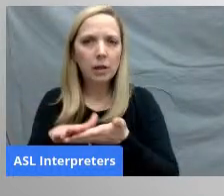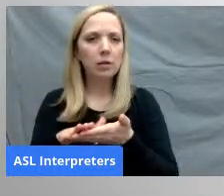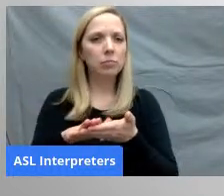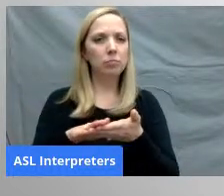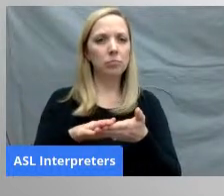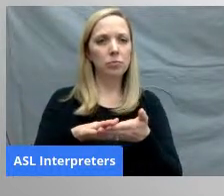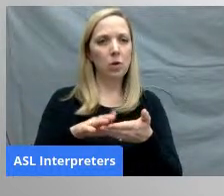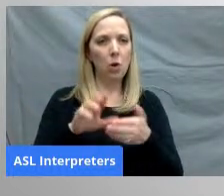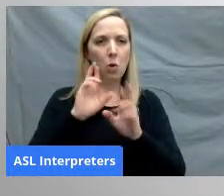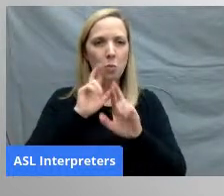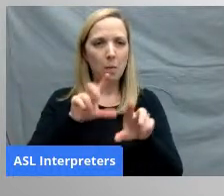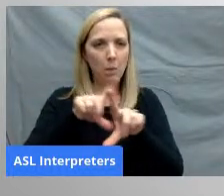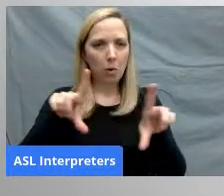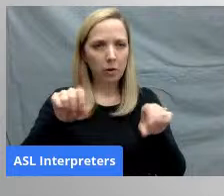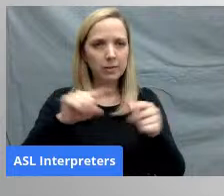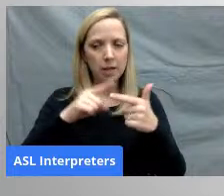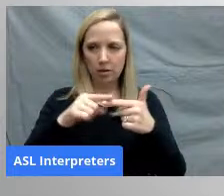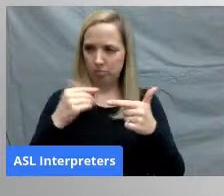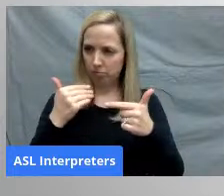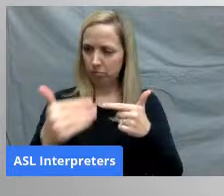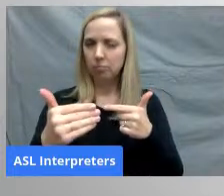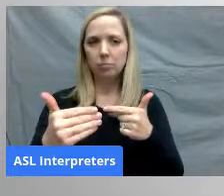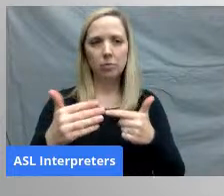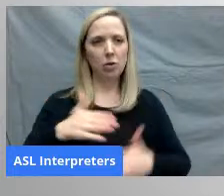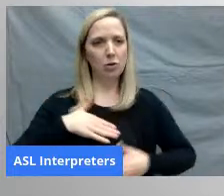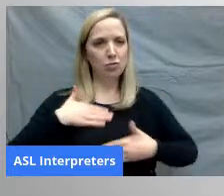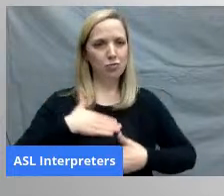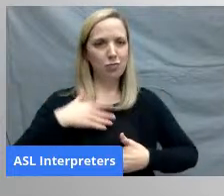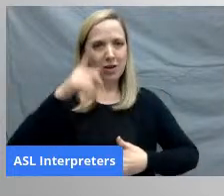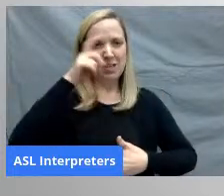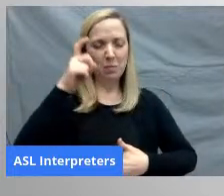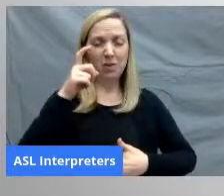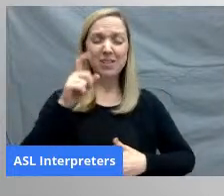summer. And that is especially hard for our high school